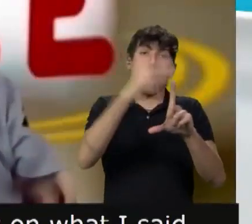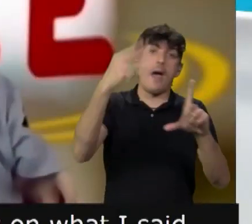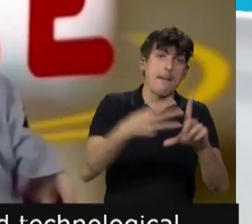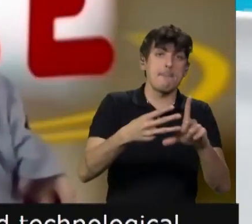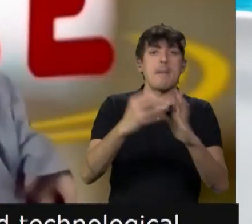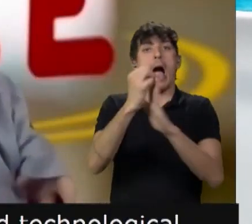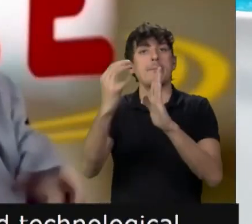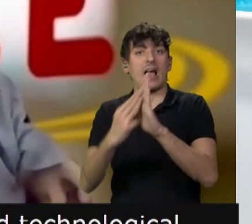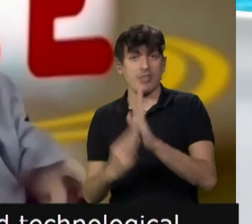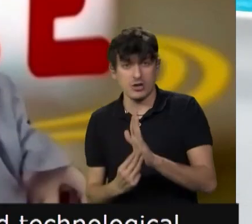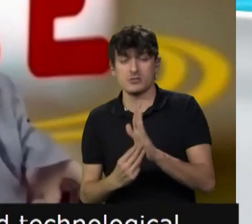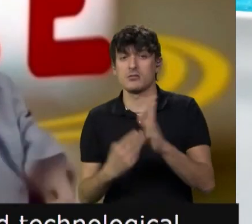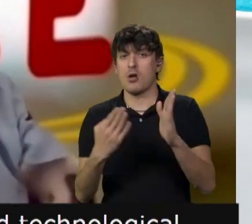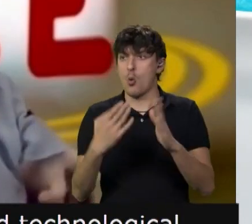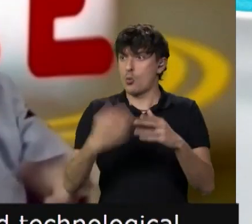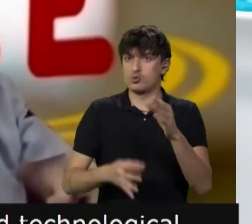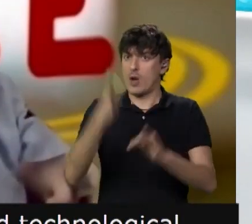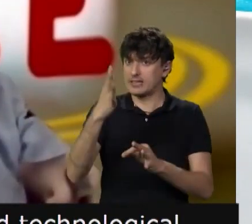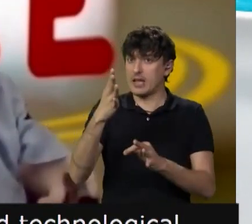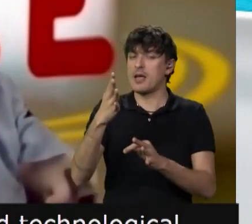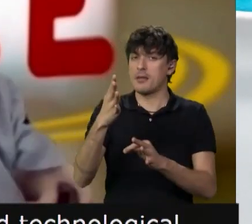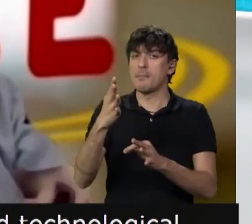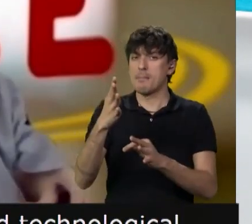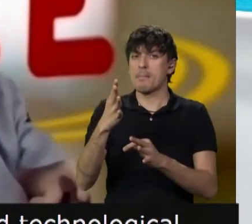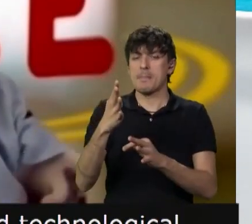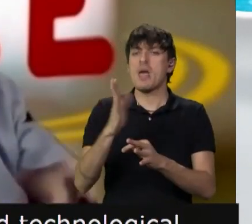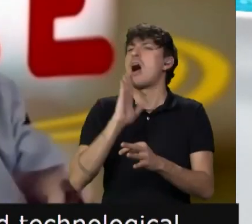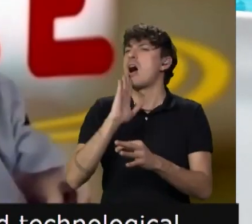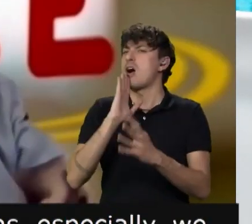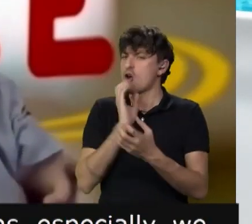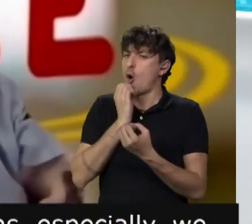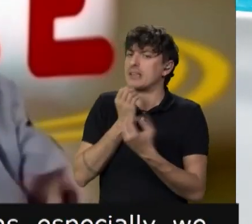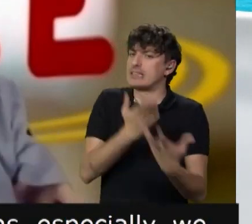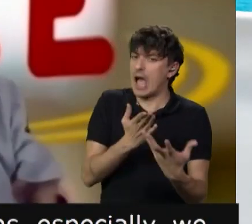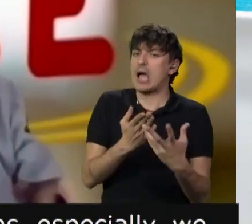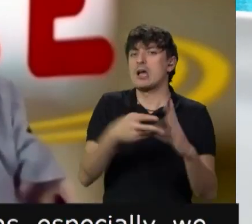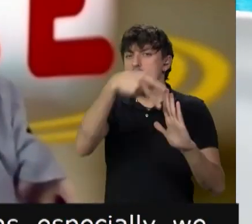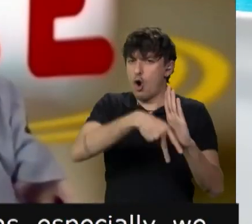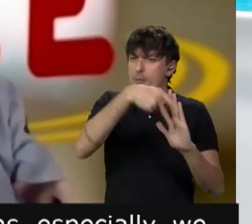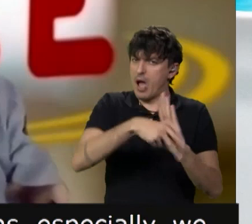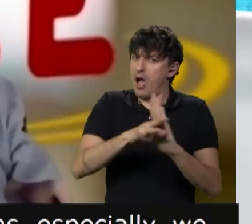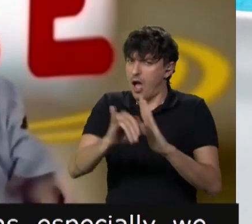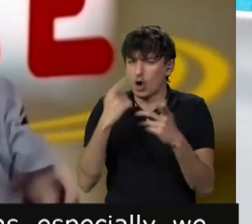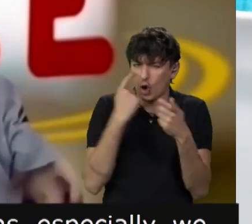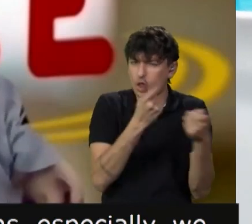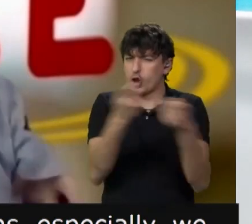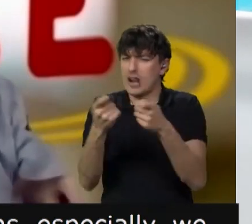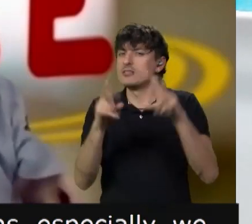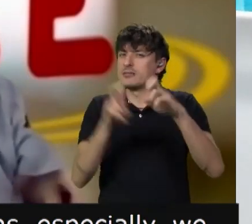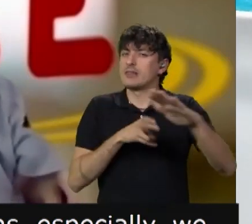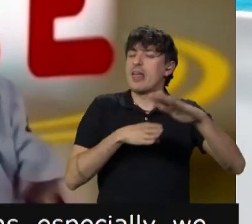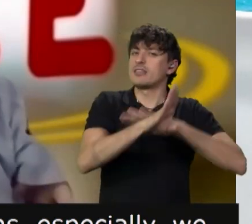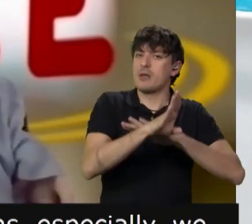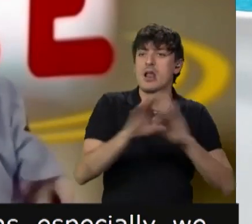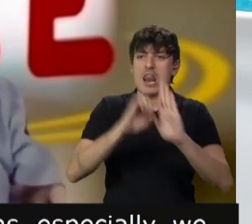and applications especially, we are lucky, as I mentioned, we have standards now that